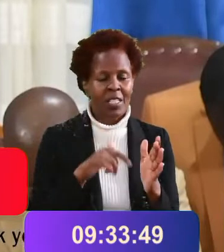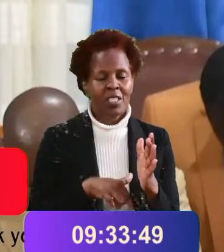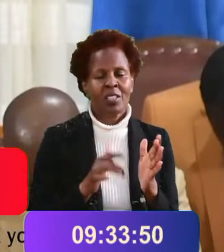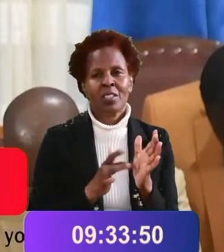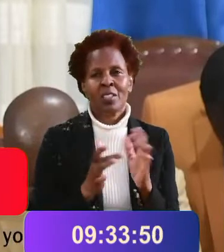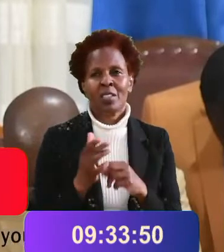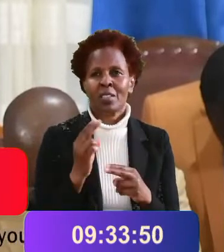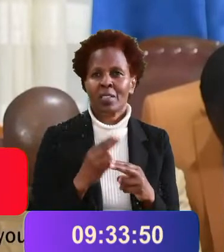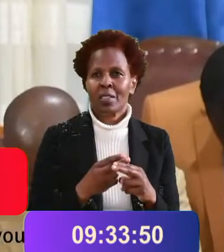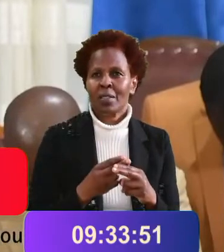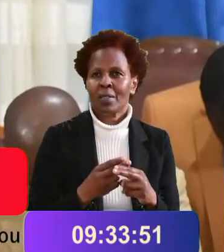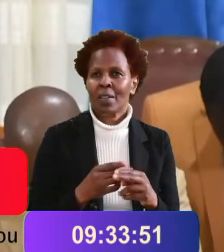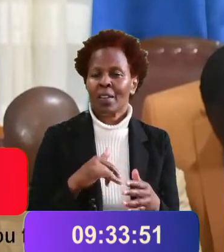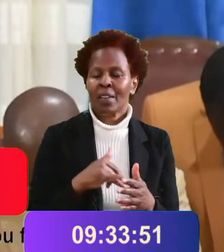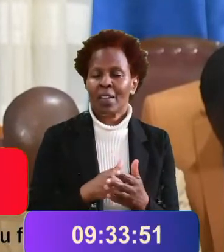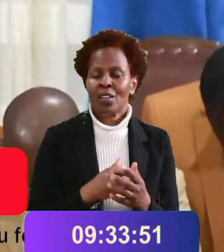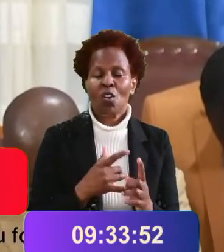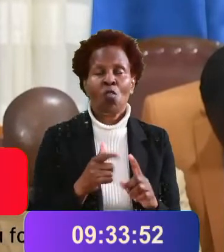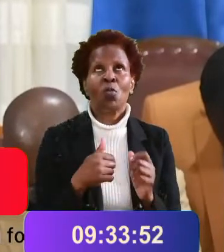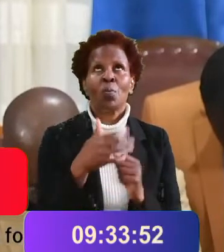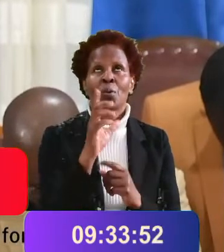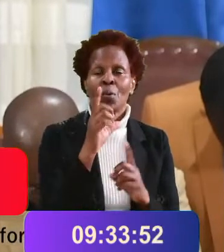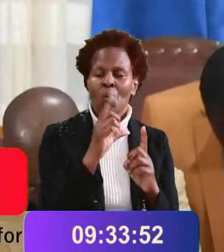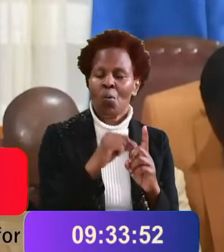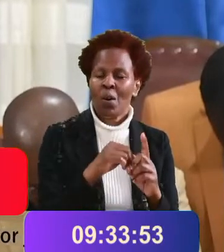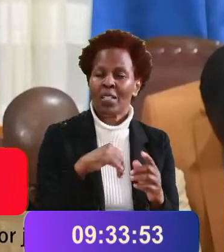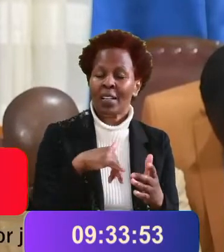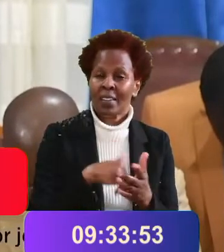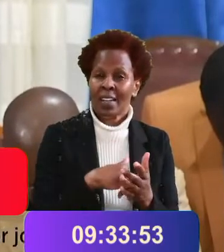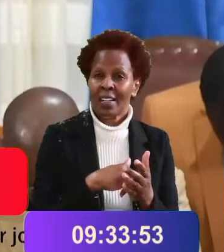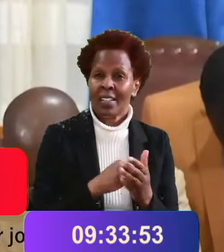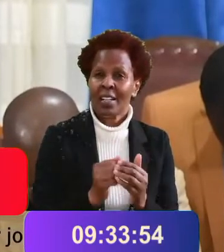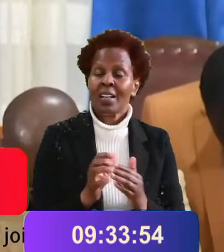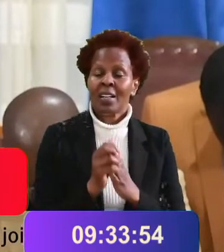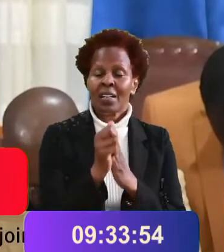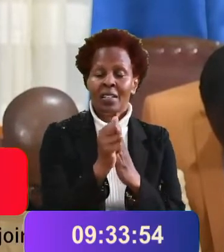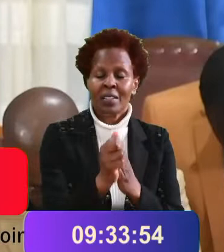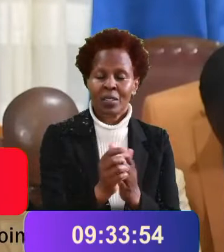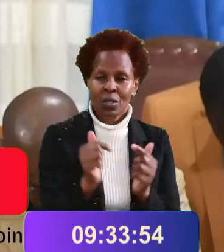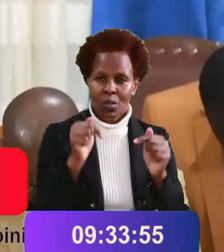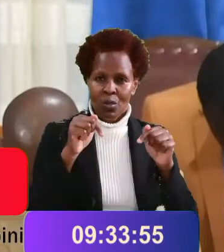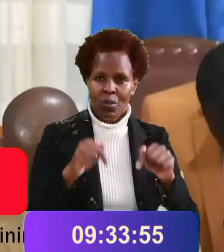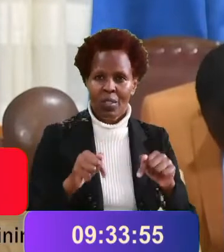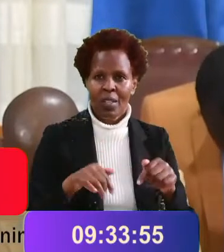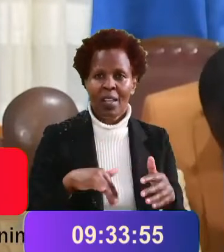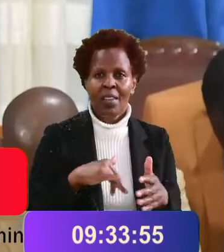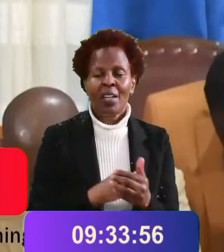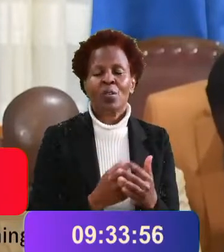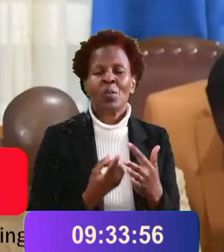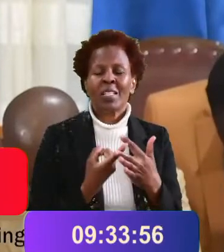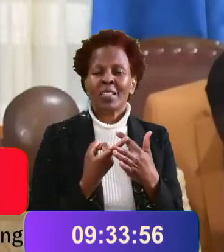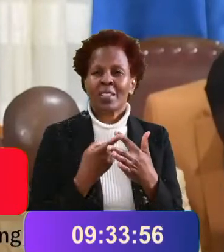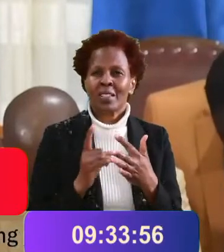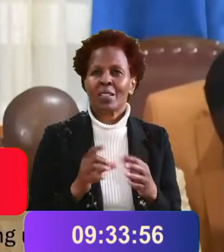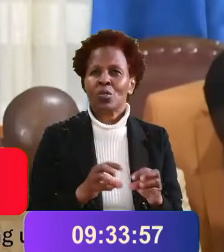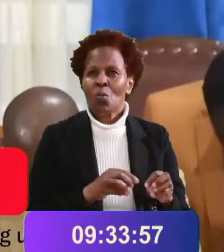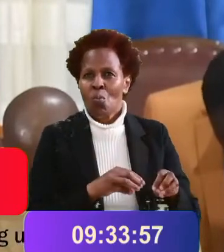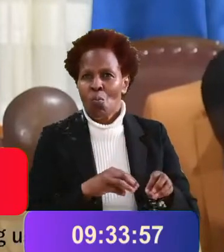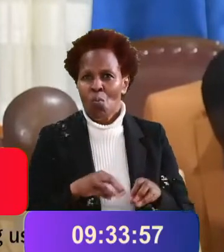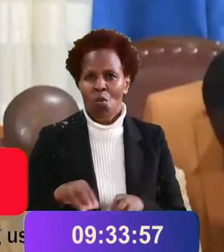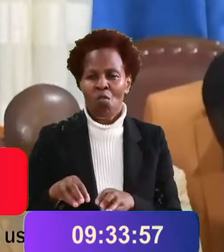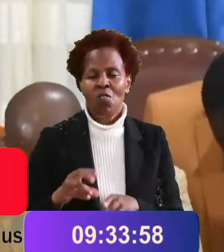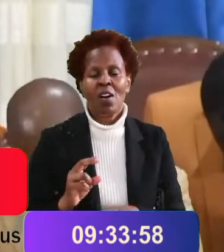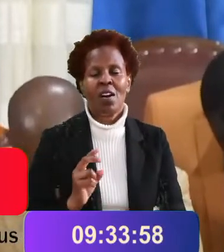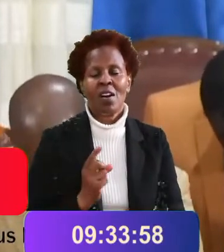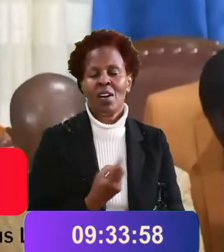Christ that from your word that has guided us this day, that you will begin to shift them.